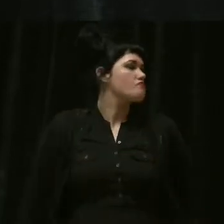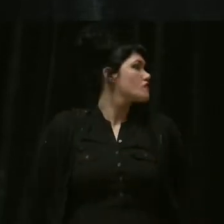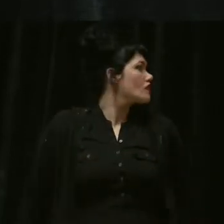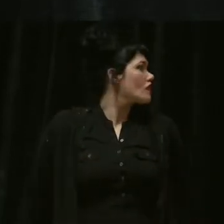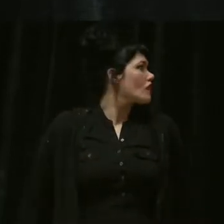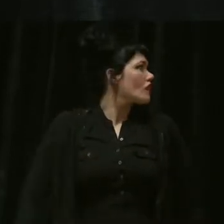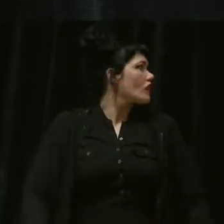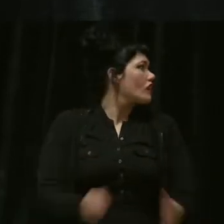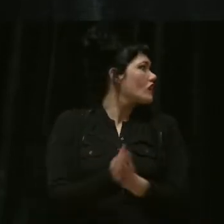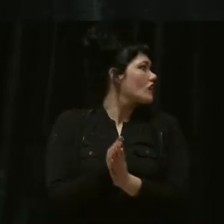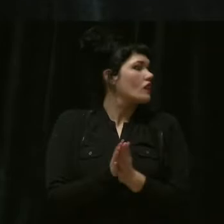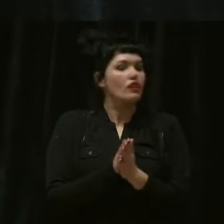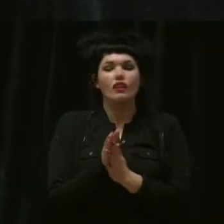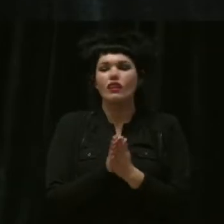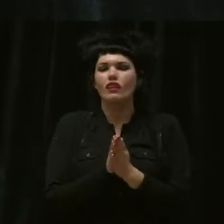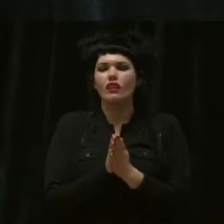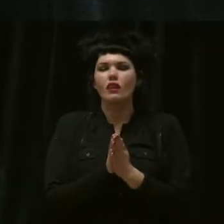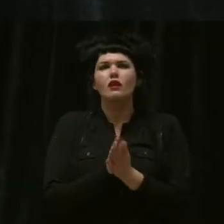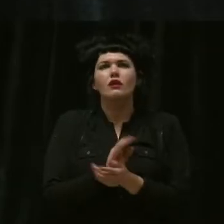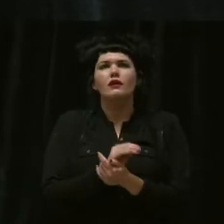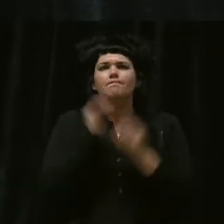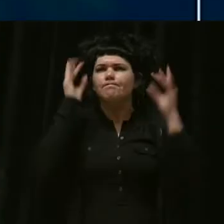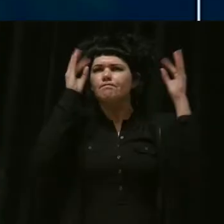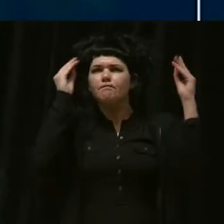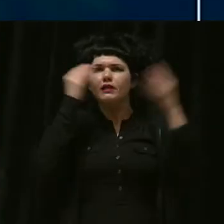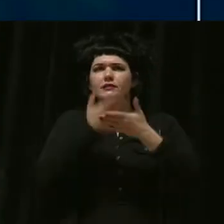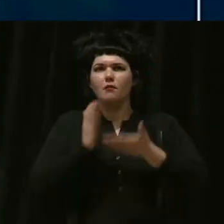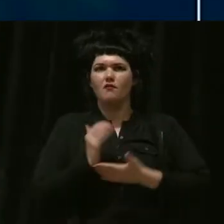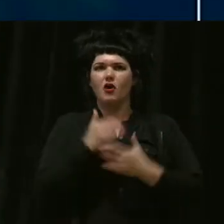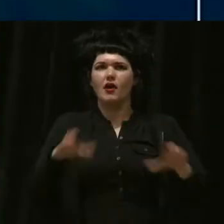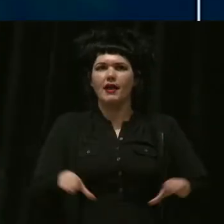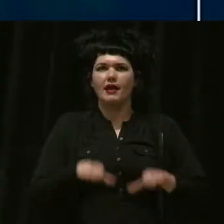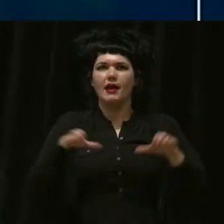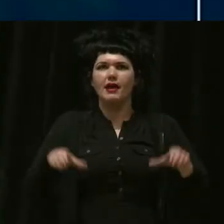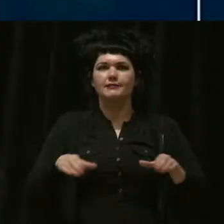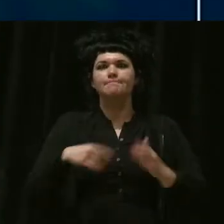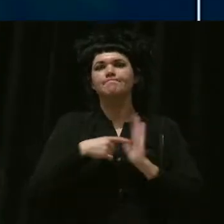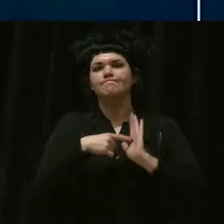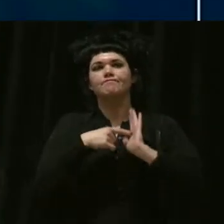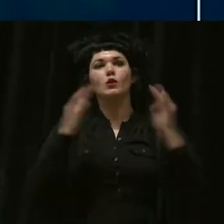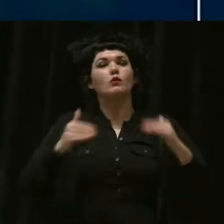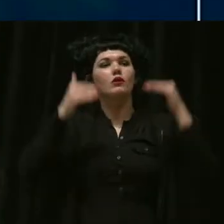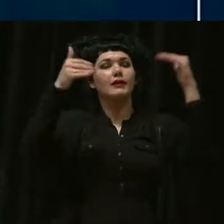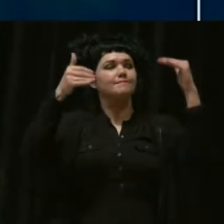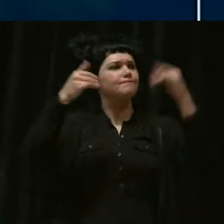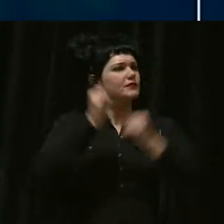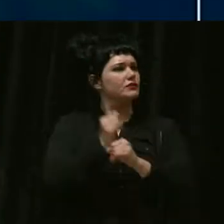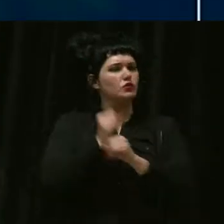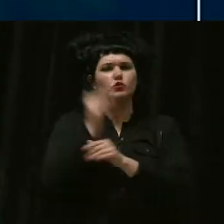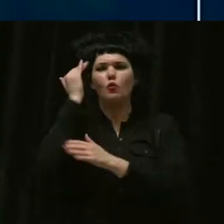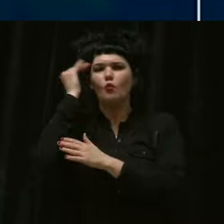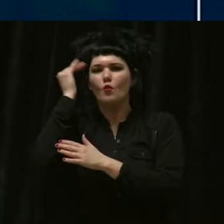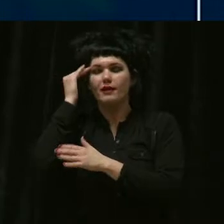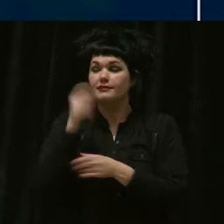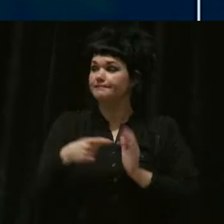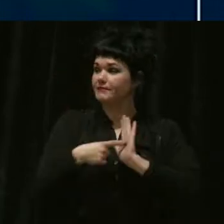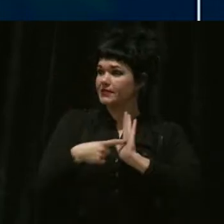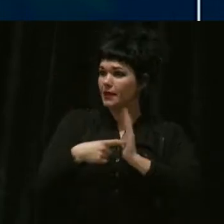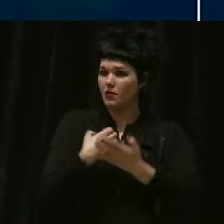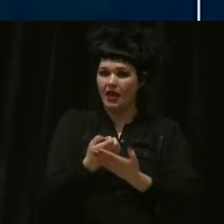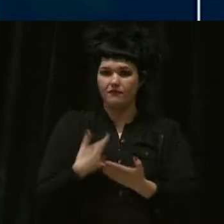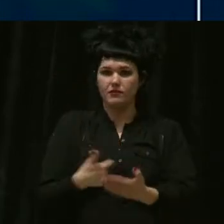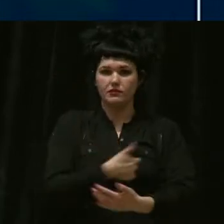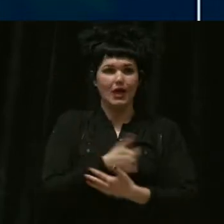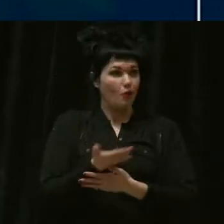When you think about some of our actions, for instance, raising institutional awareness. What are some of the examples or evidence that